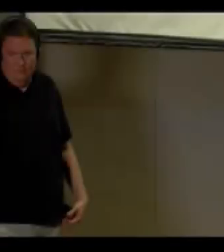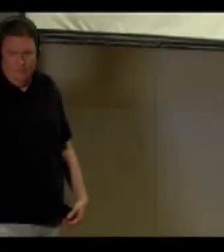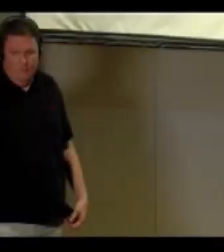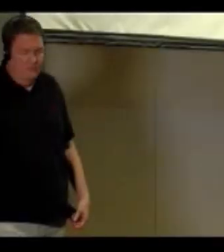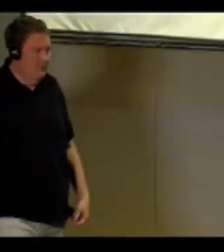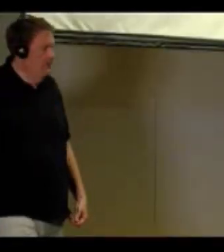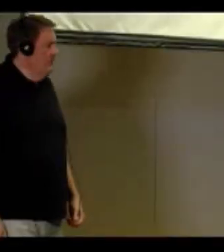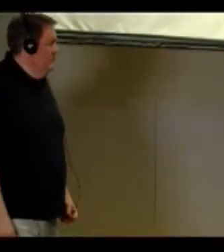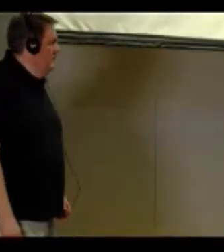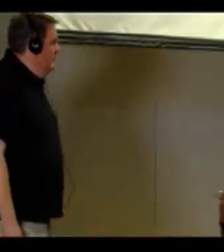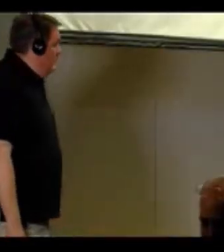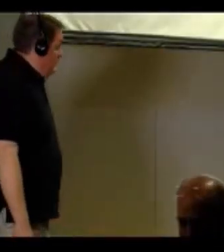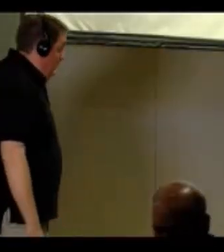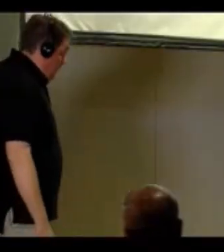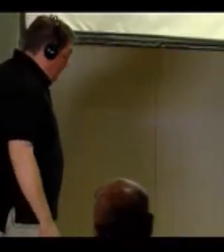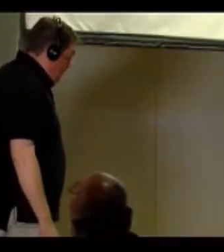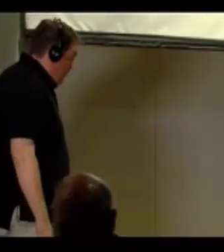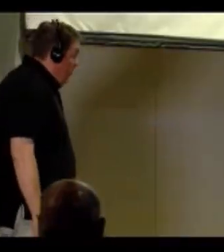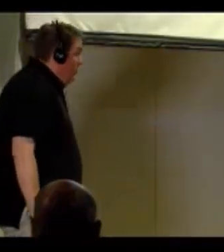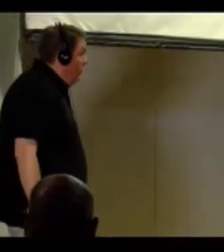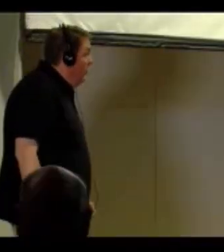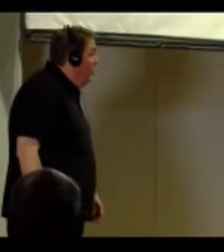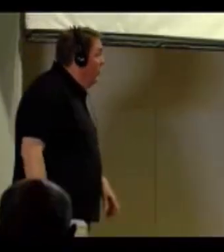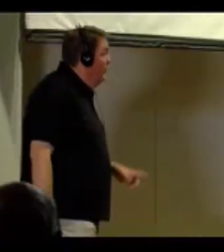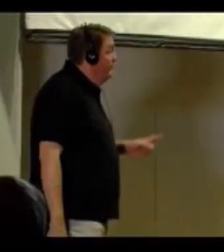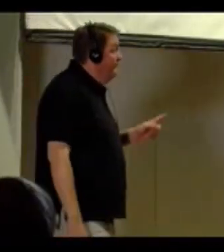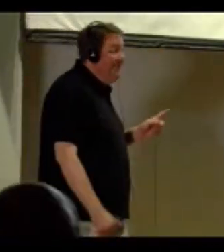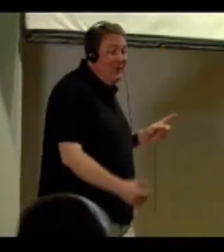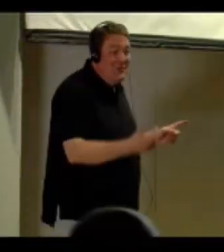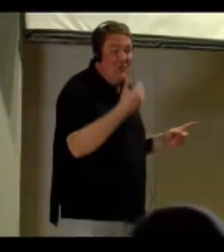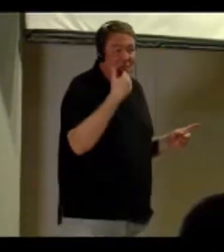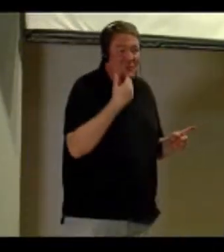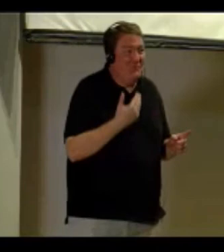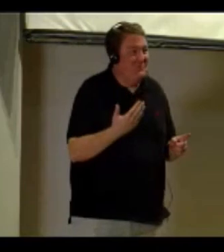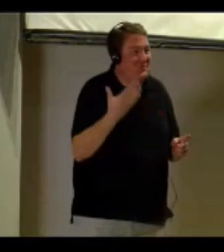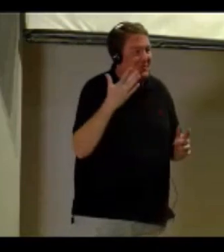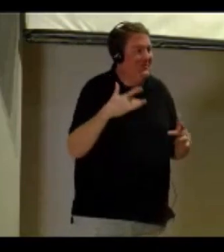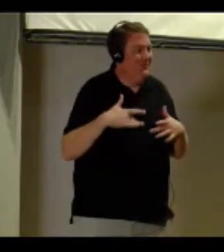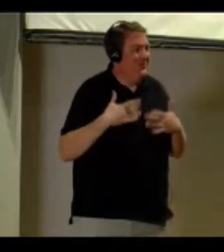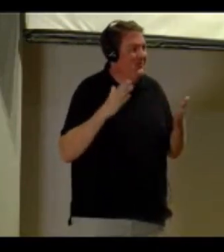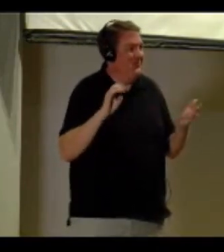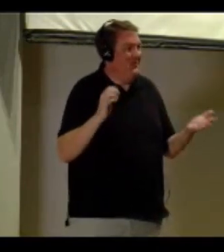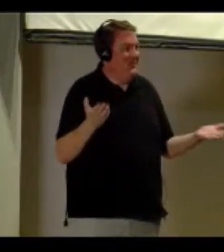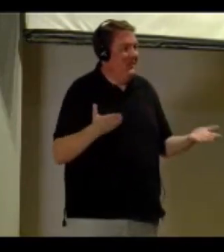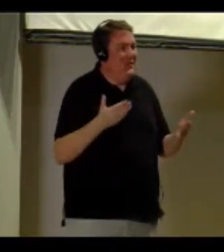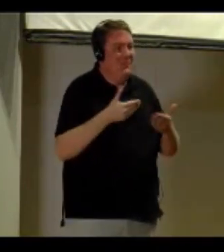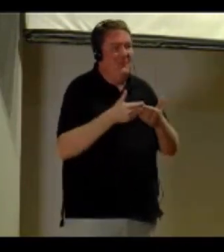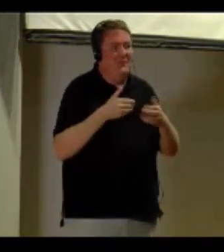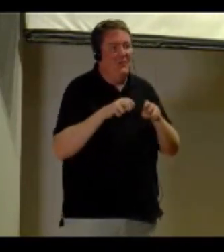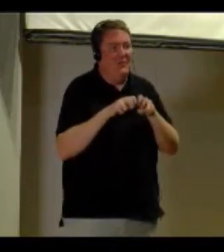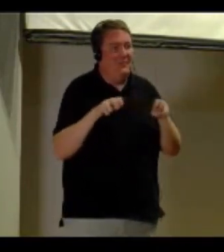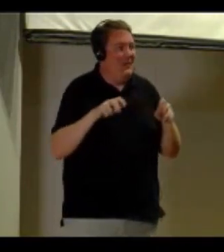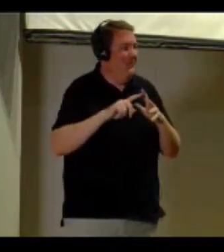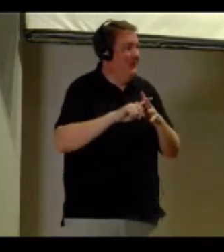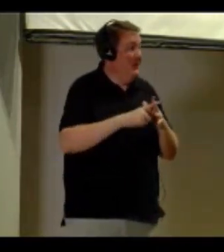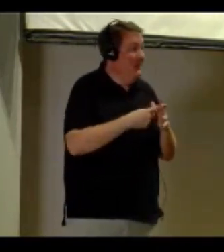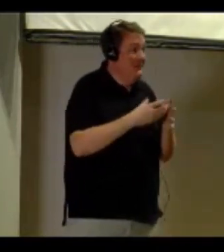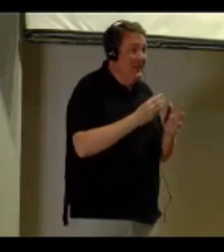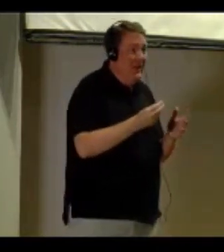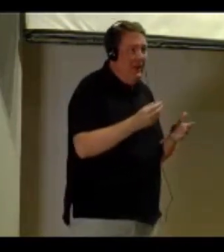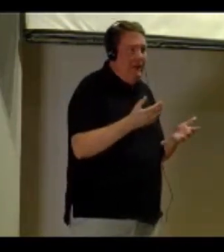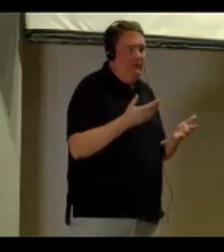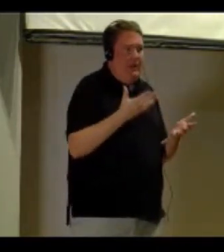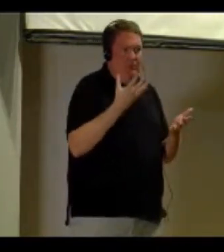Well, good morning, everyone. It is a real pleasure to be here. And before our panel begins, and on behalf